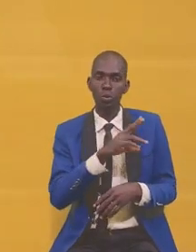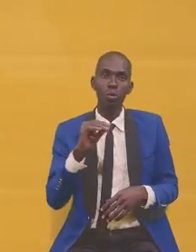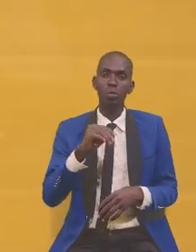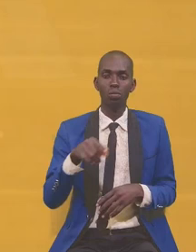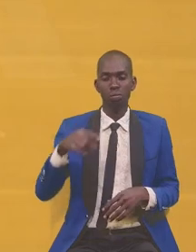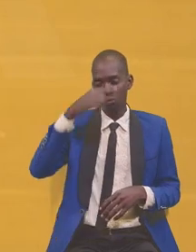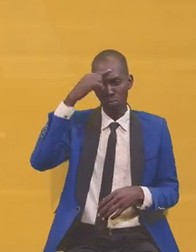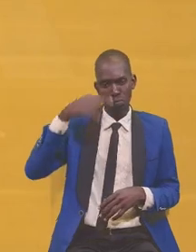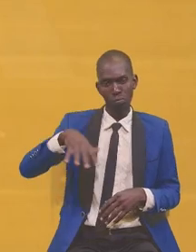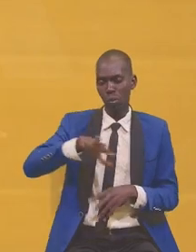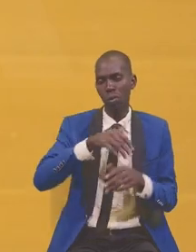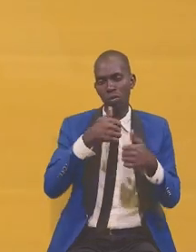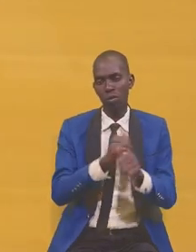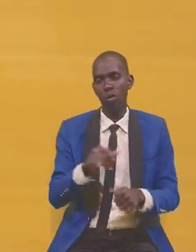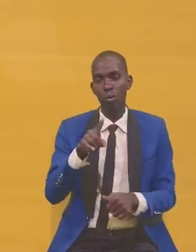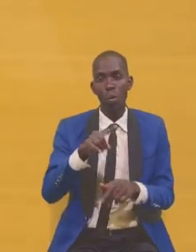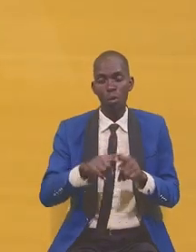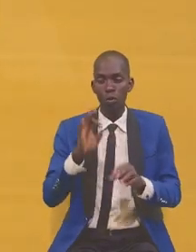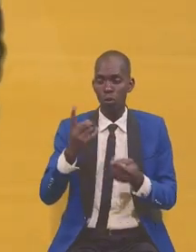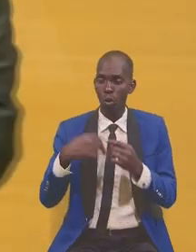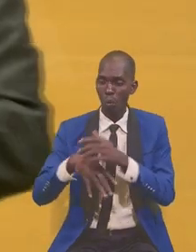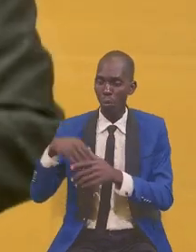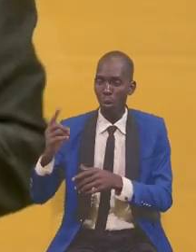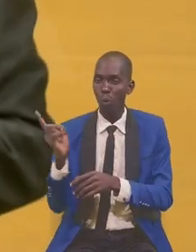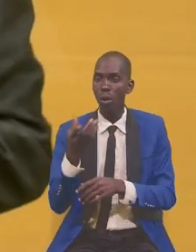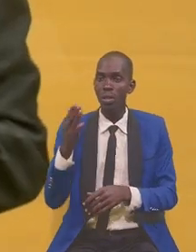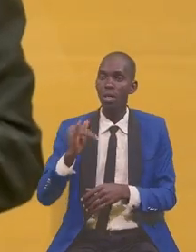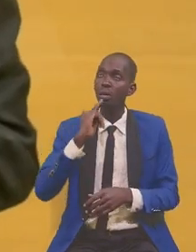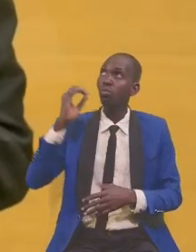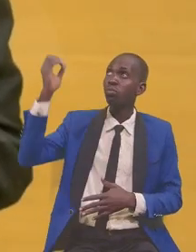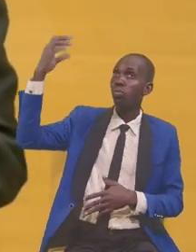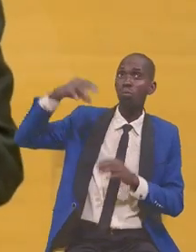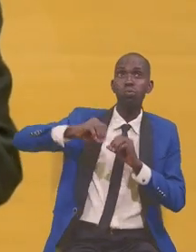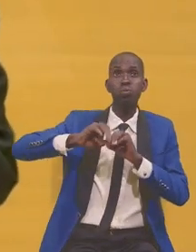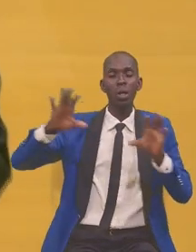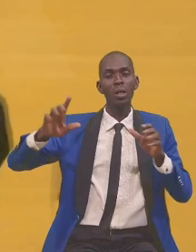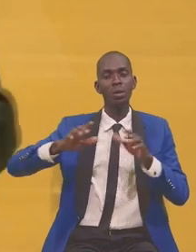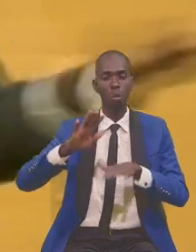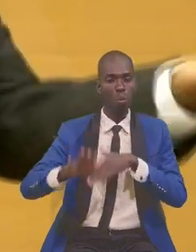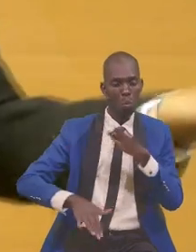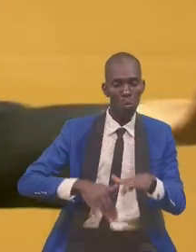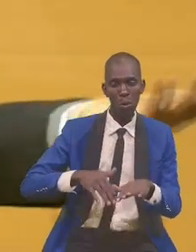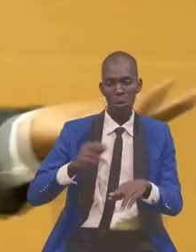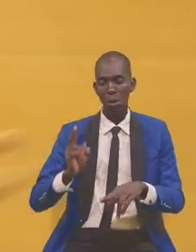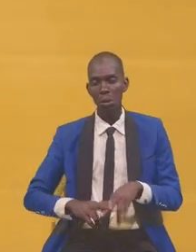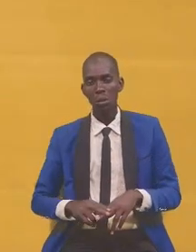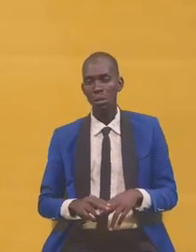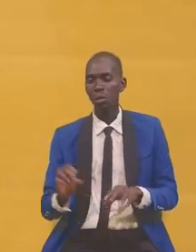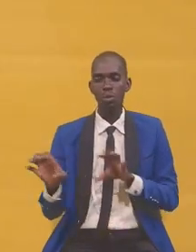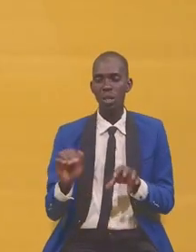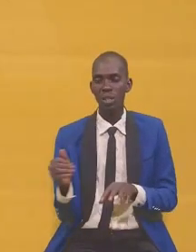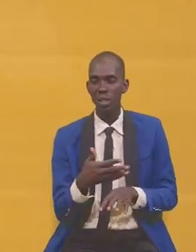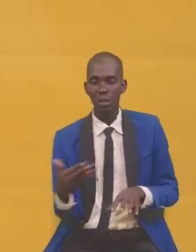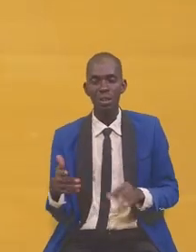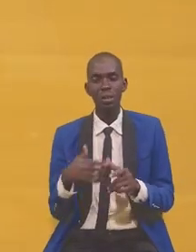walking and you're moving and you are acting, your shadow will follow you. The same thing. When you come out